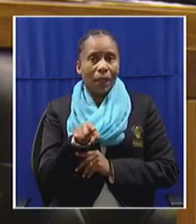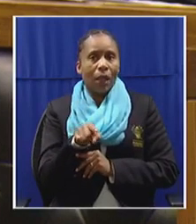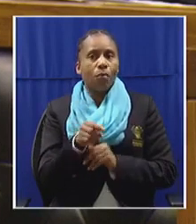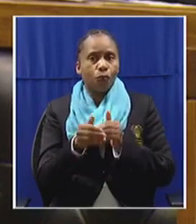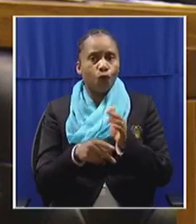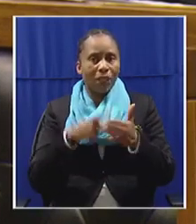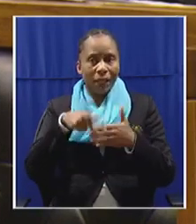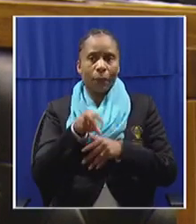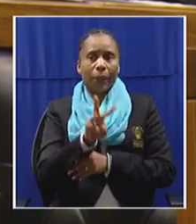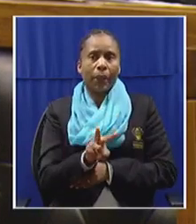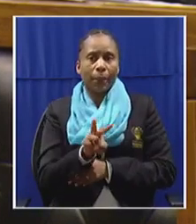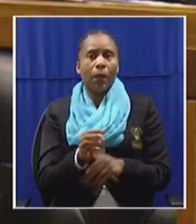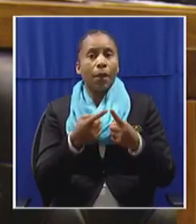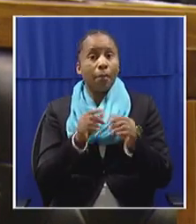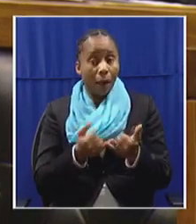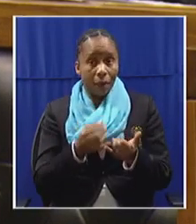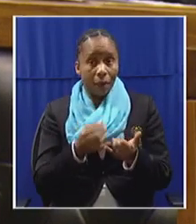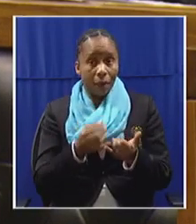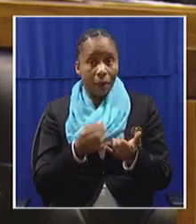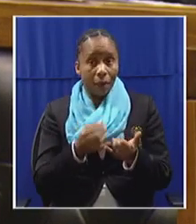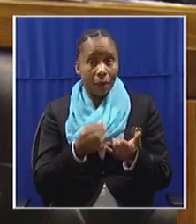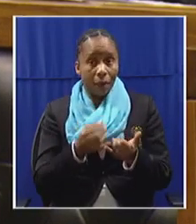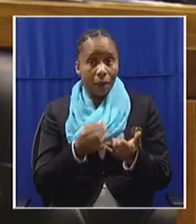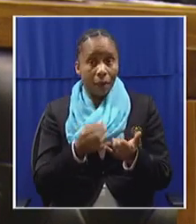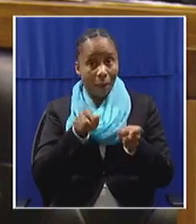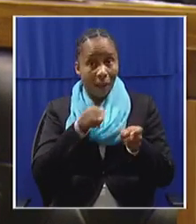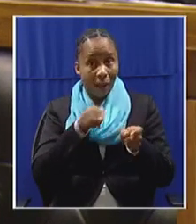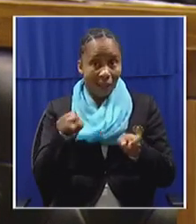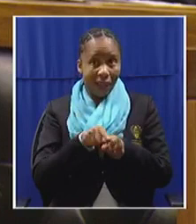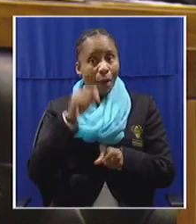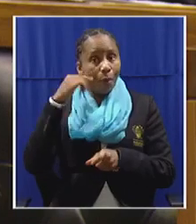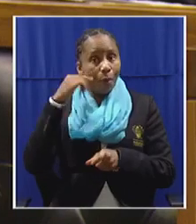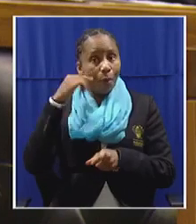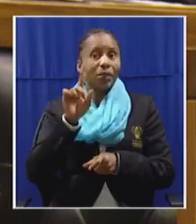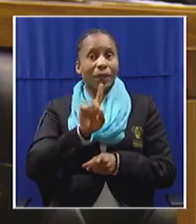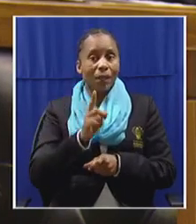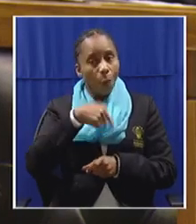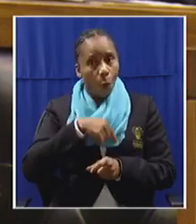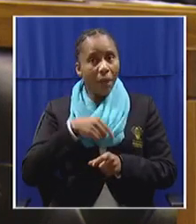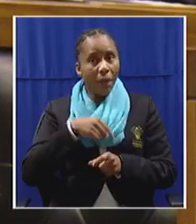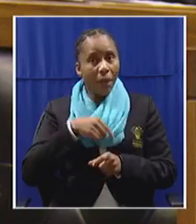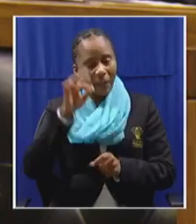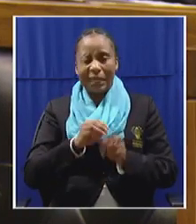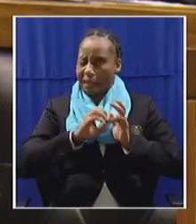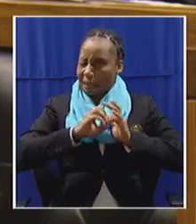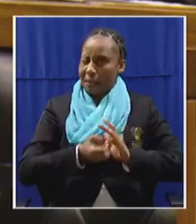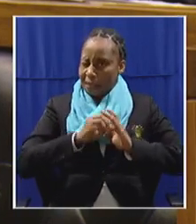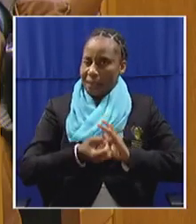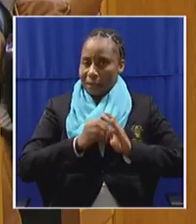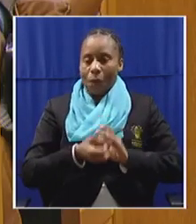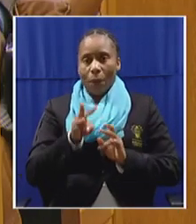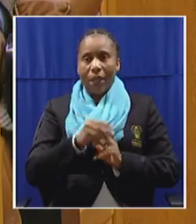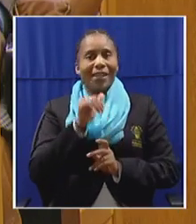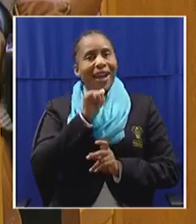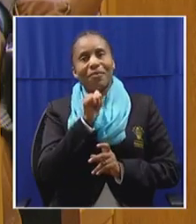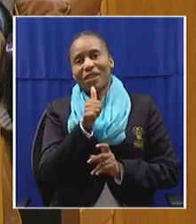project. But we can promise the people of Alexander that as government, we are going to coordinate our efforts regardless